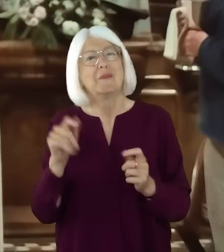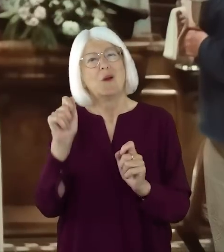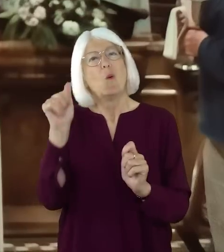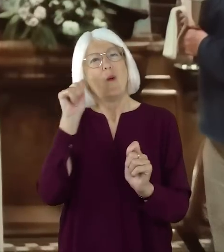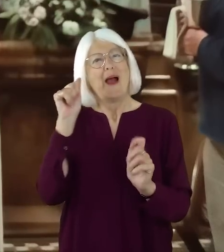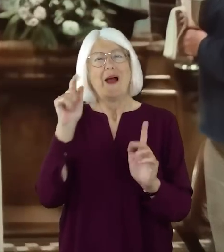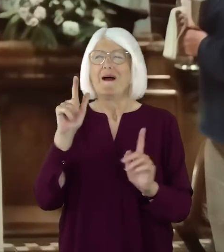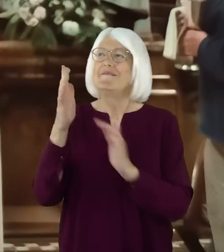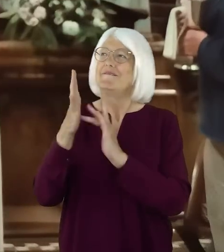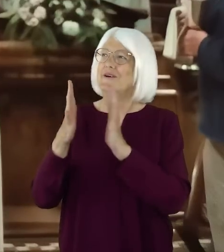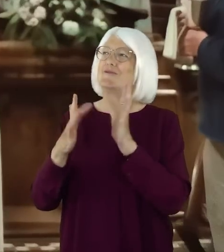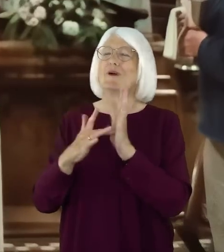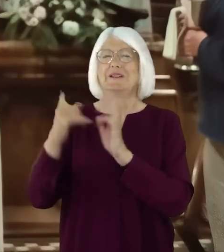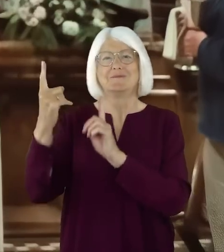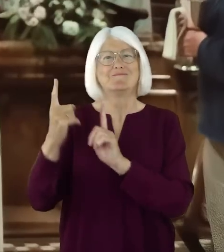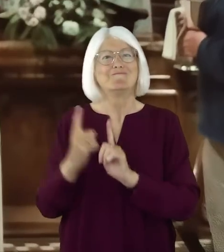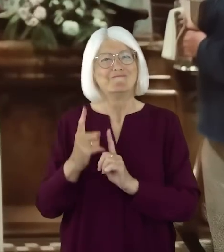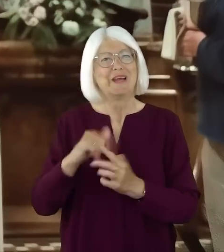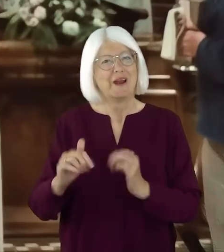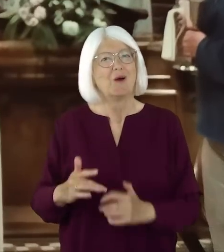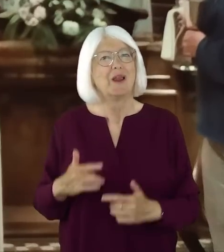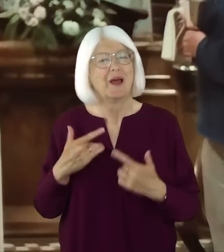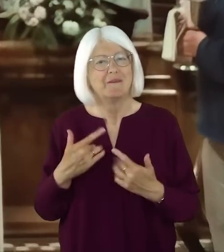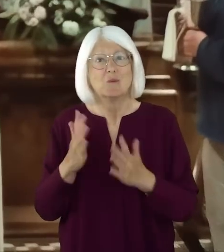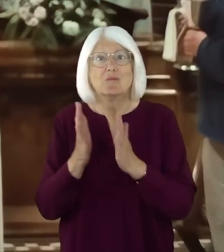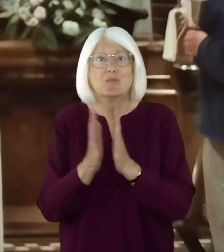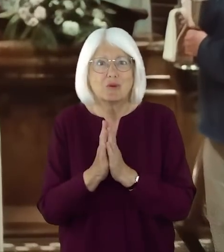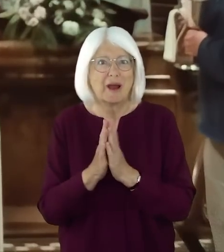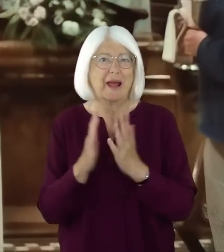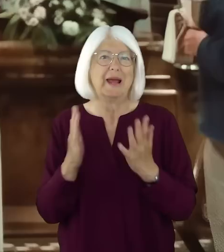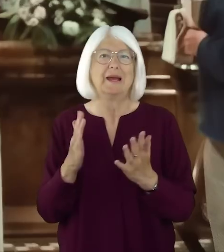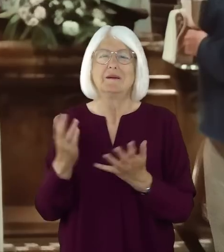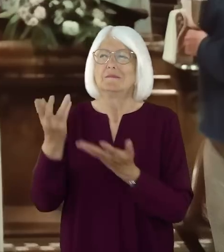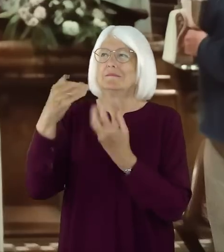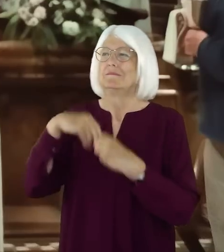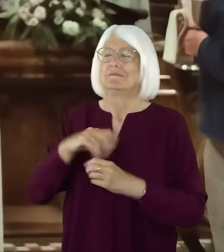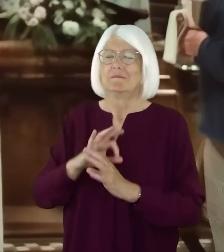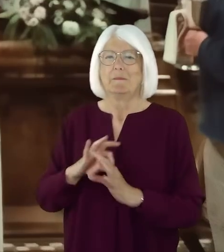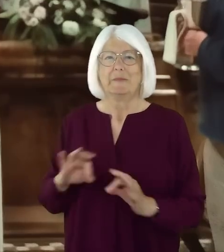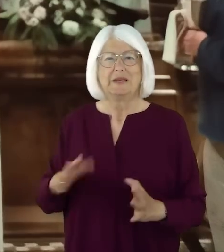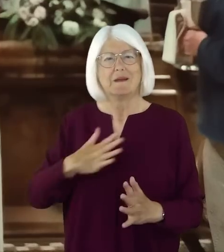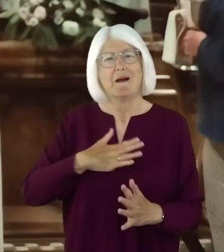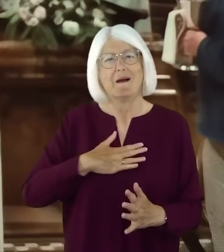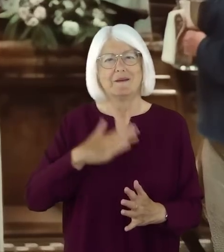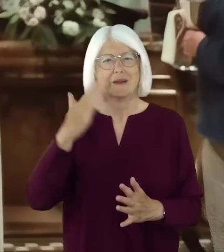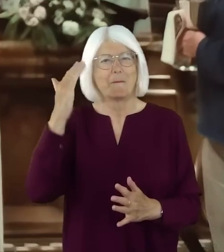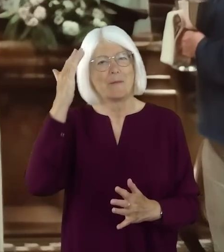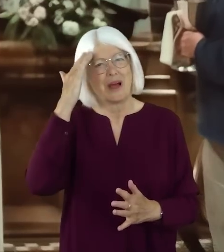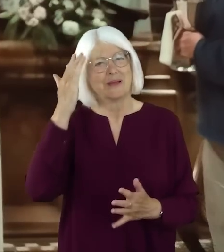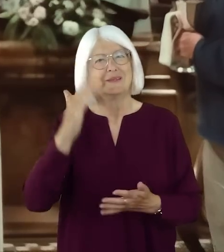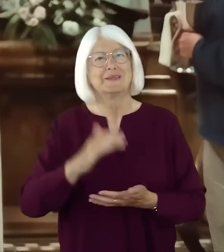are, let's be aware of this presence of Christ with us in our lives. Let us pray that it may bring us peace of heart and mind.